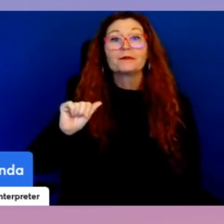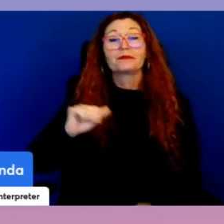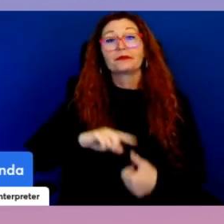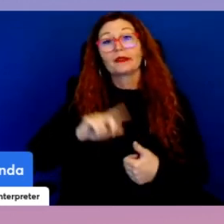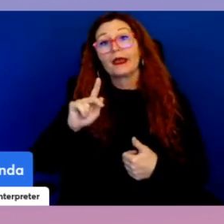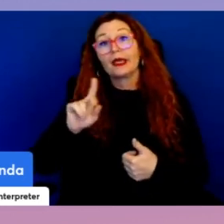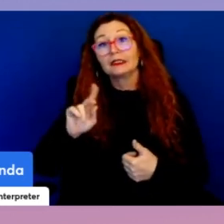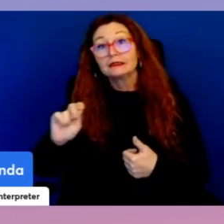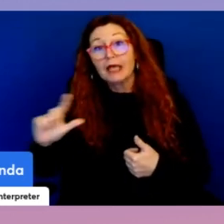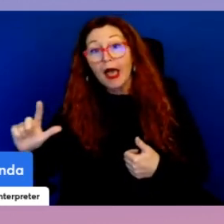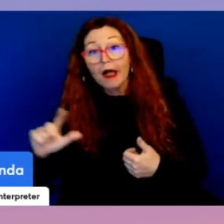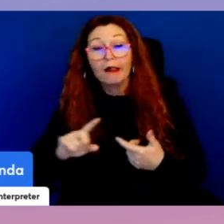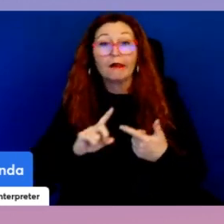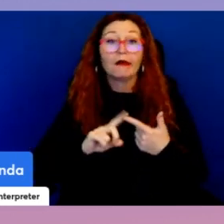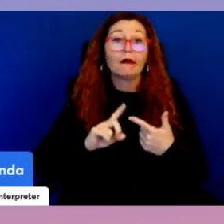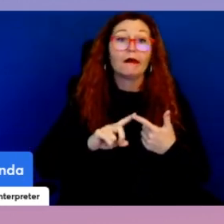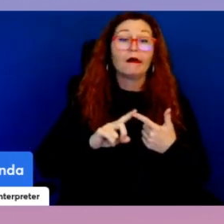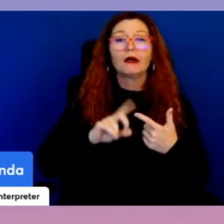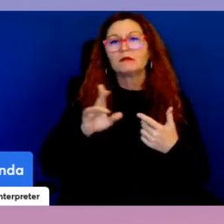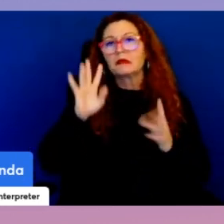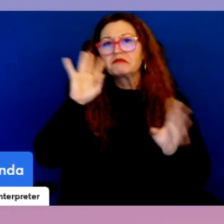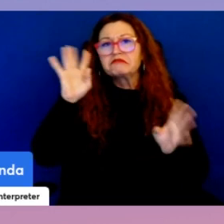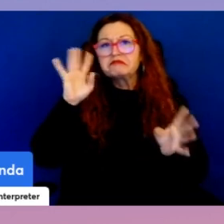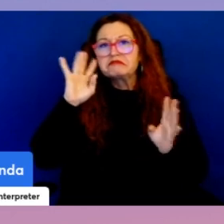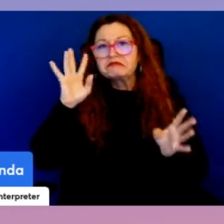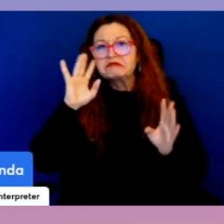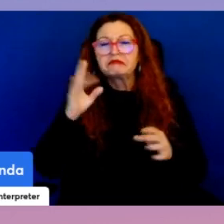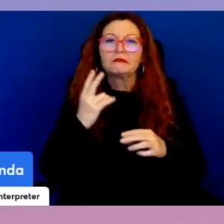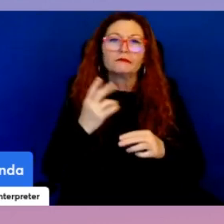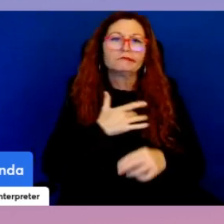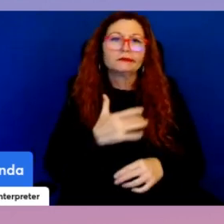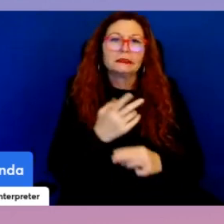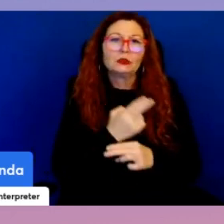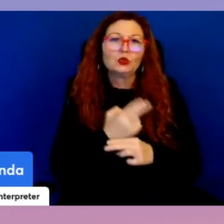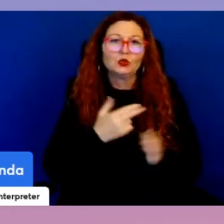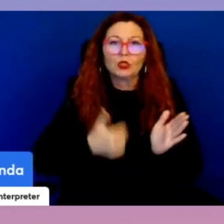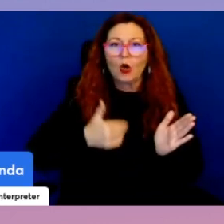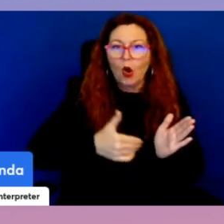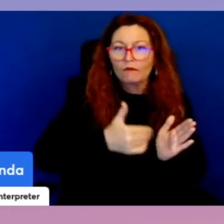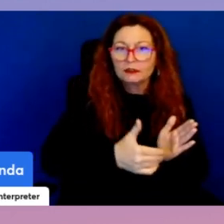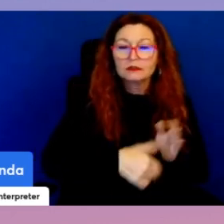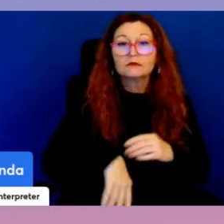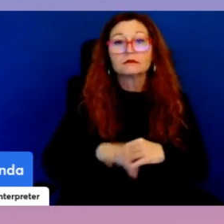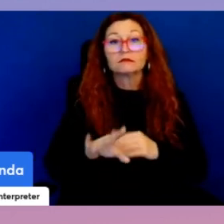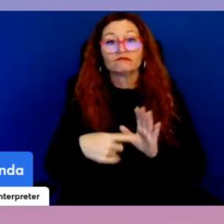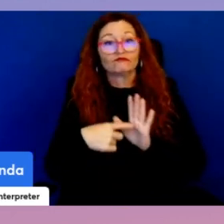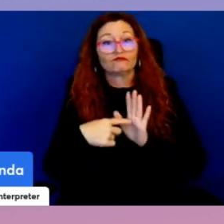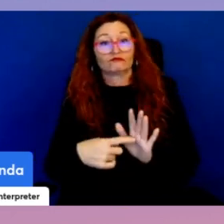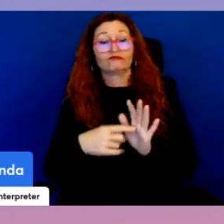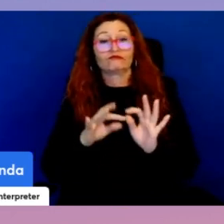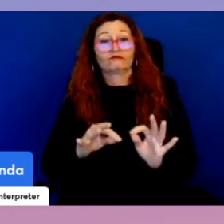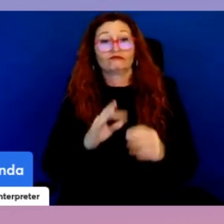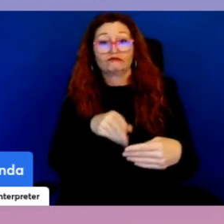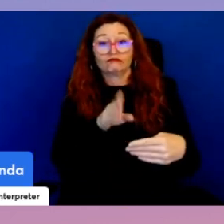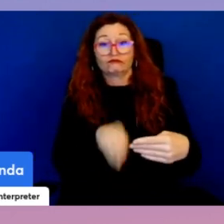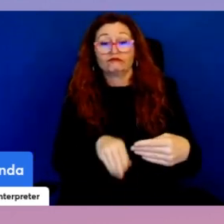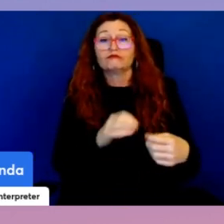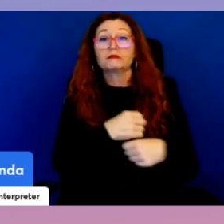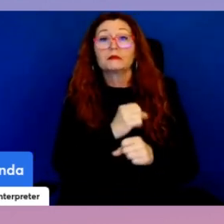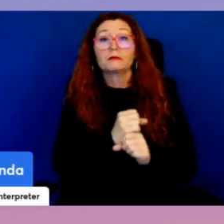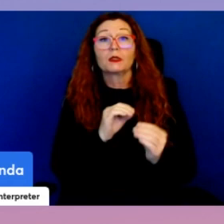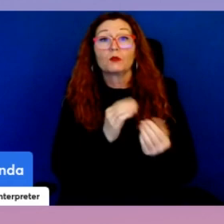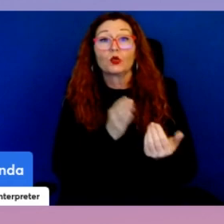KDEL for kubectl delete, and a bunch of others. KG for kubectl get. So I render this here to make my life easier. I also